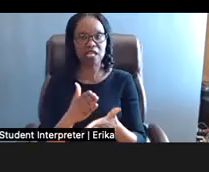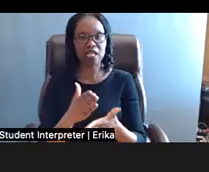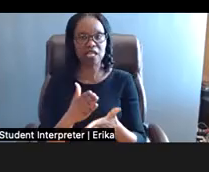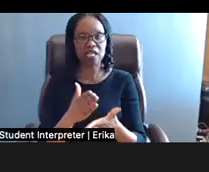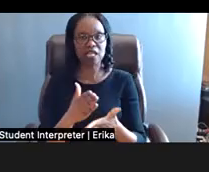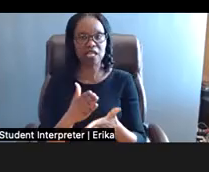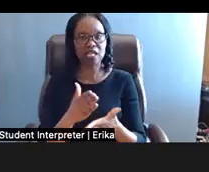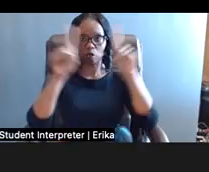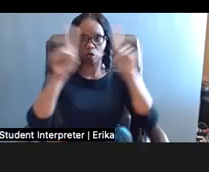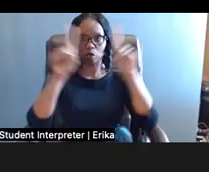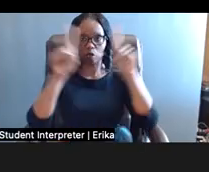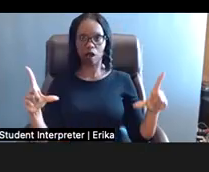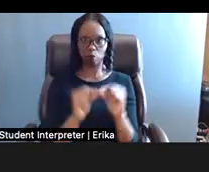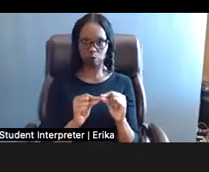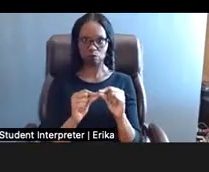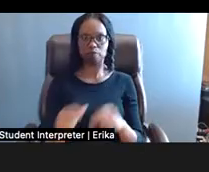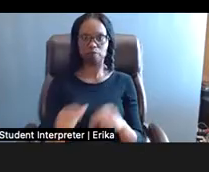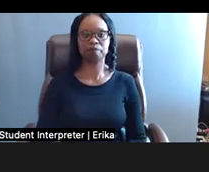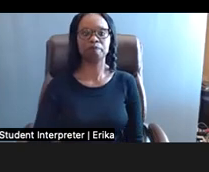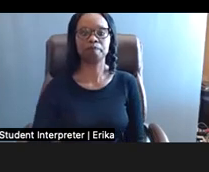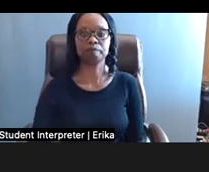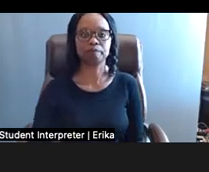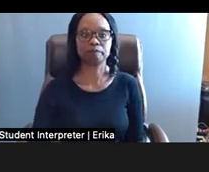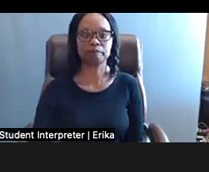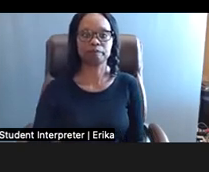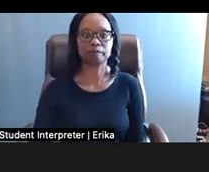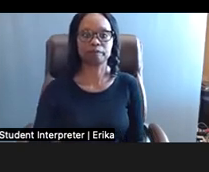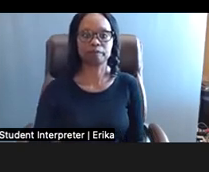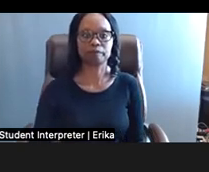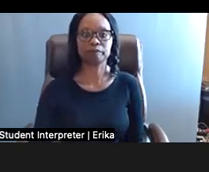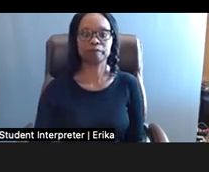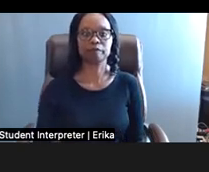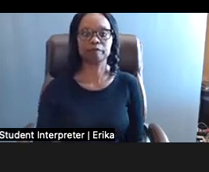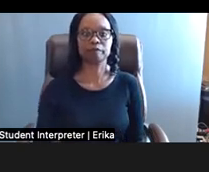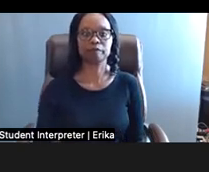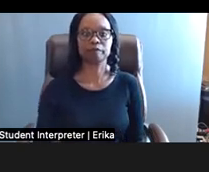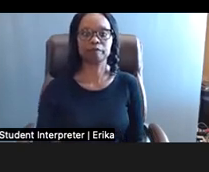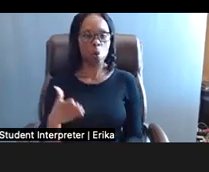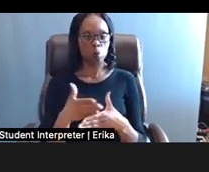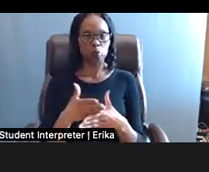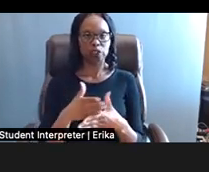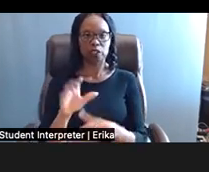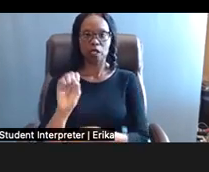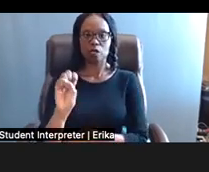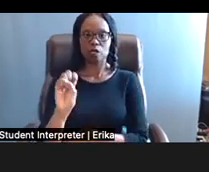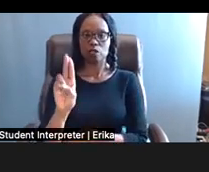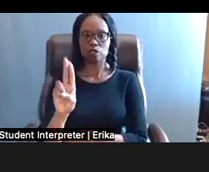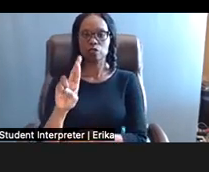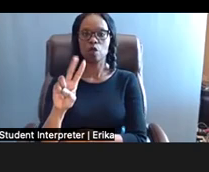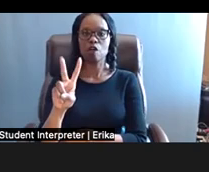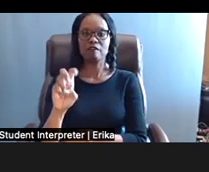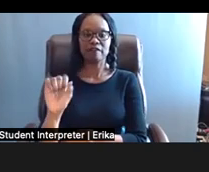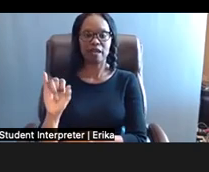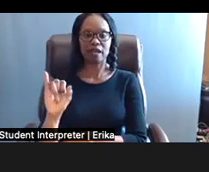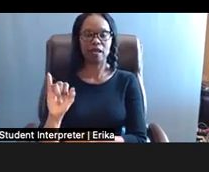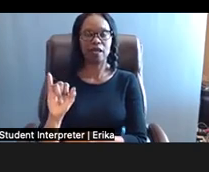going to share a survey link with everyone here before it's too late.